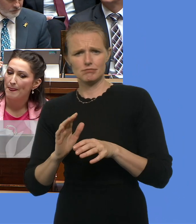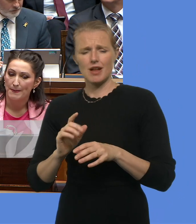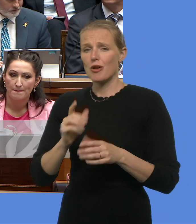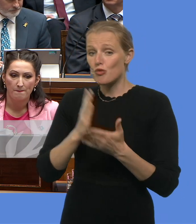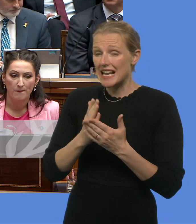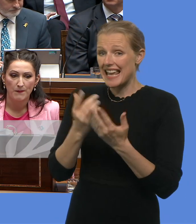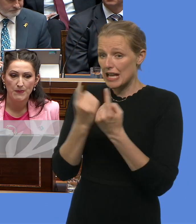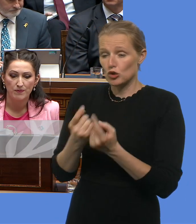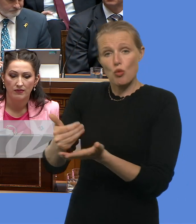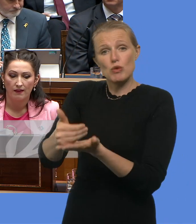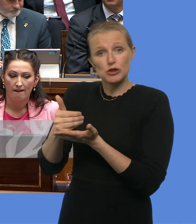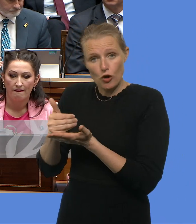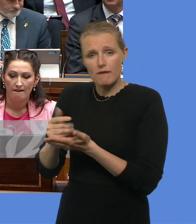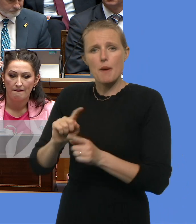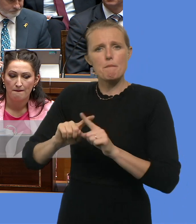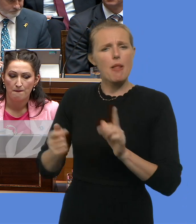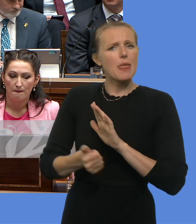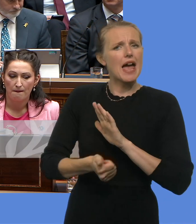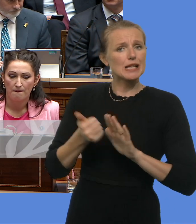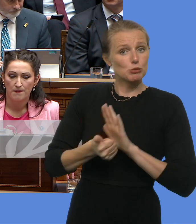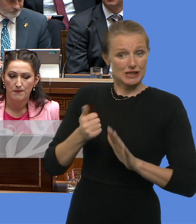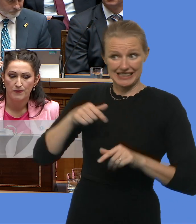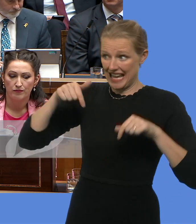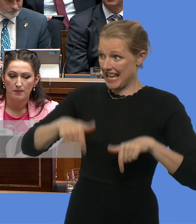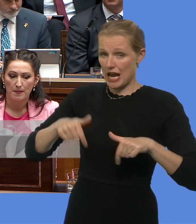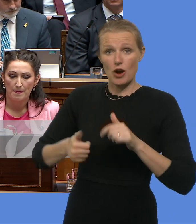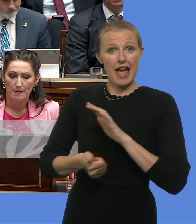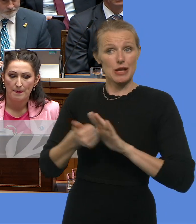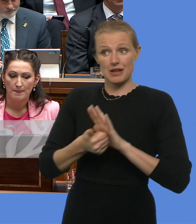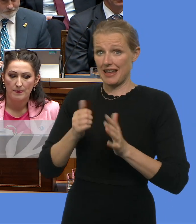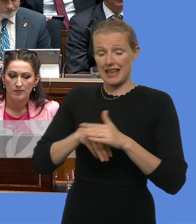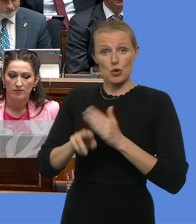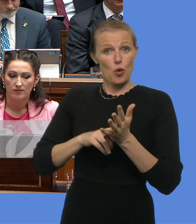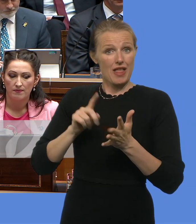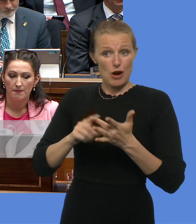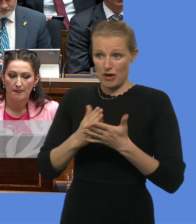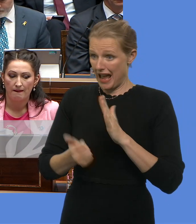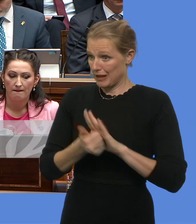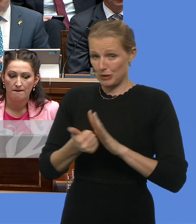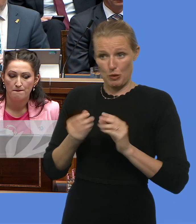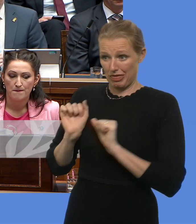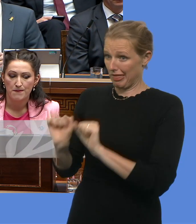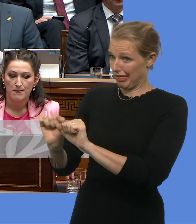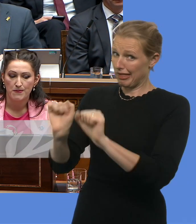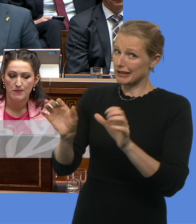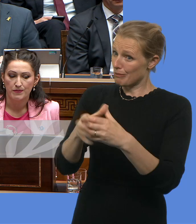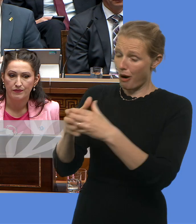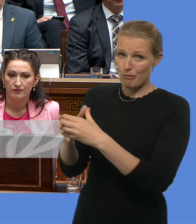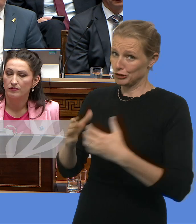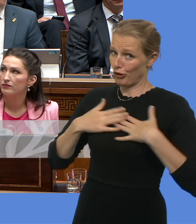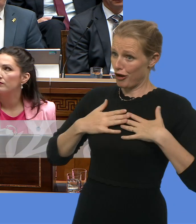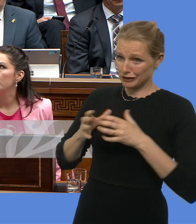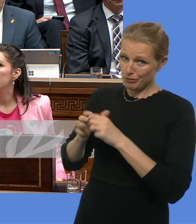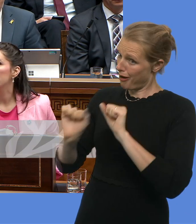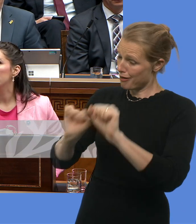but for which the expertise in this place and in Northern Ireland sit with their departments. I'm sure she would agree with